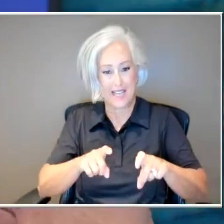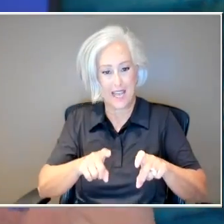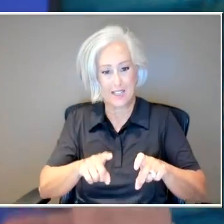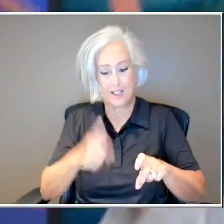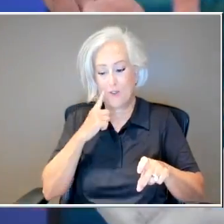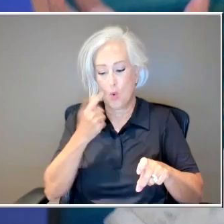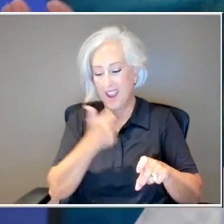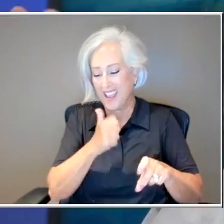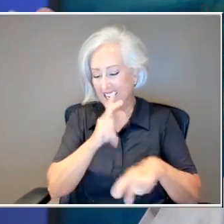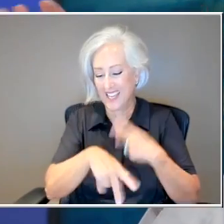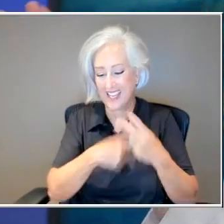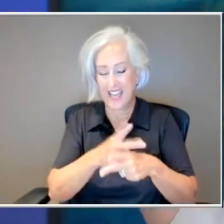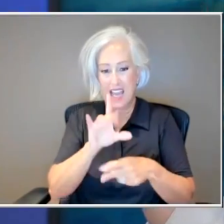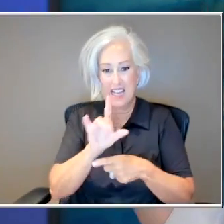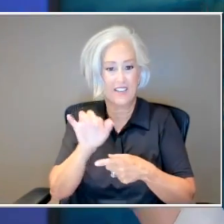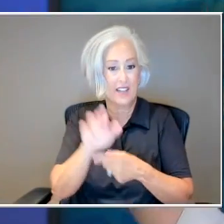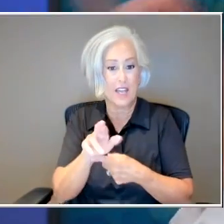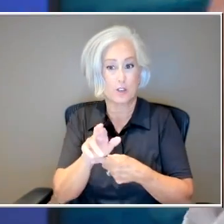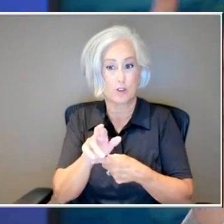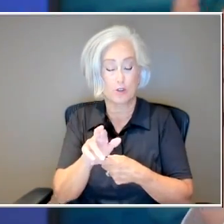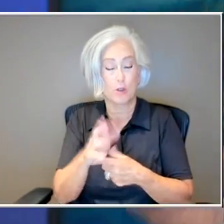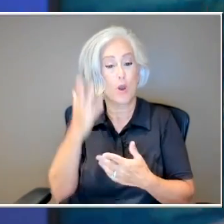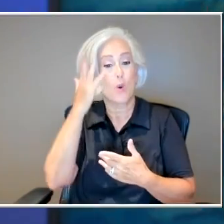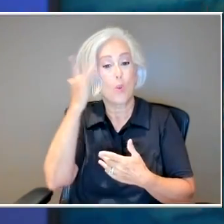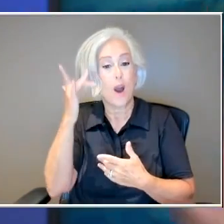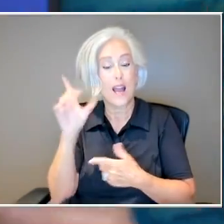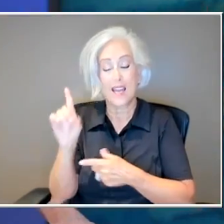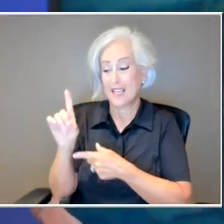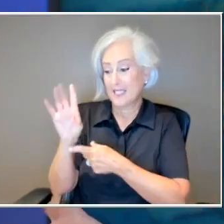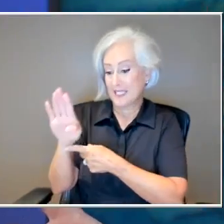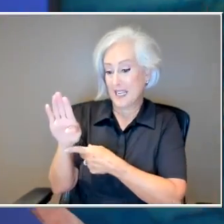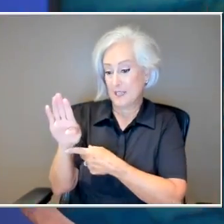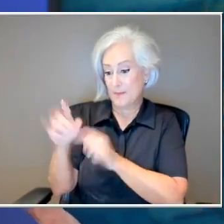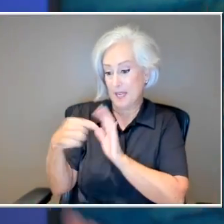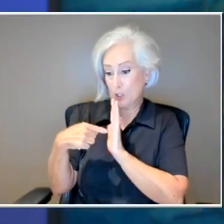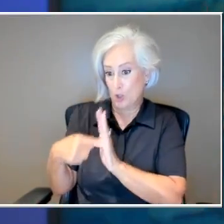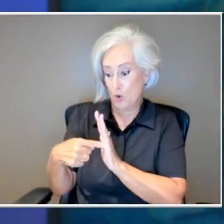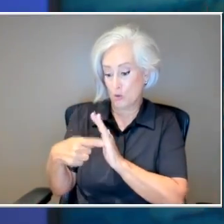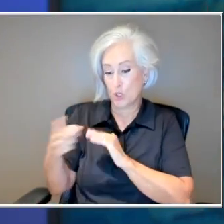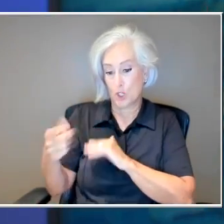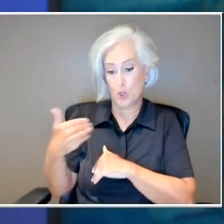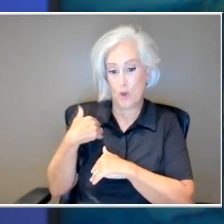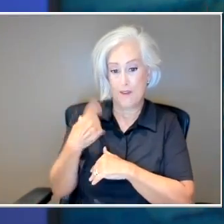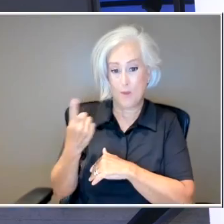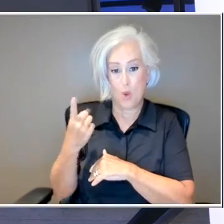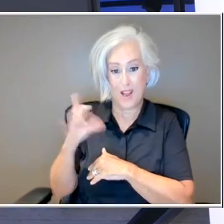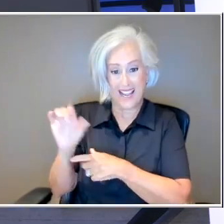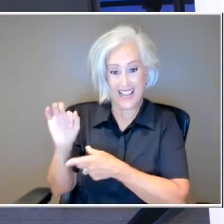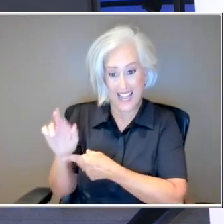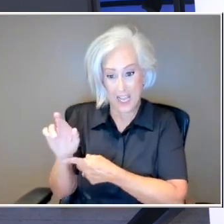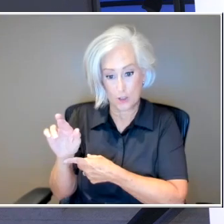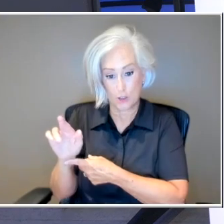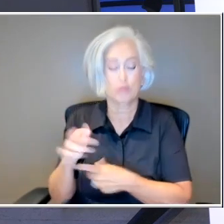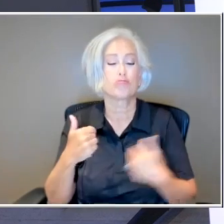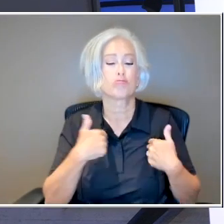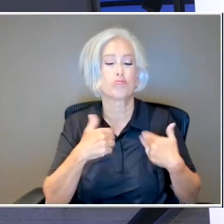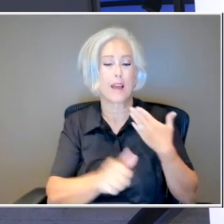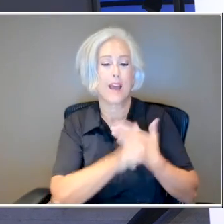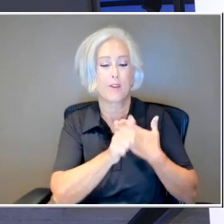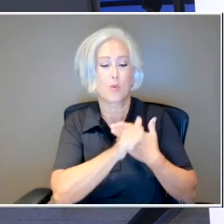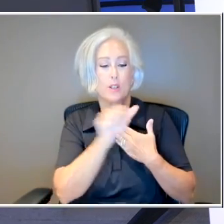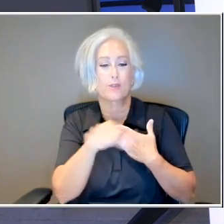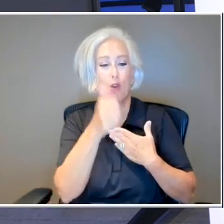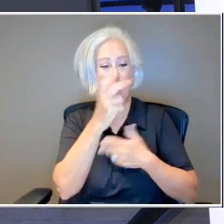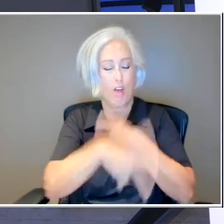in big database studies that once you've had one cancer, you're at risk for others. Yeah. What was chemo like